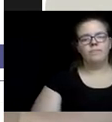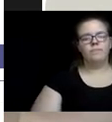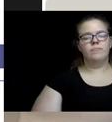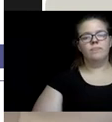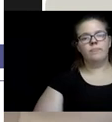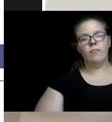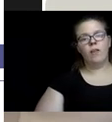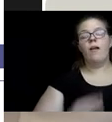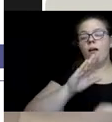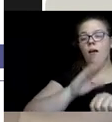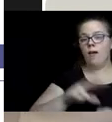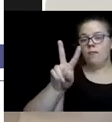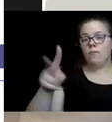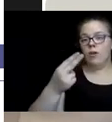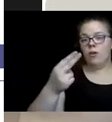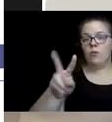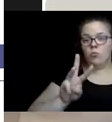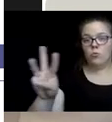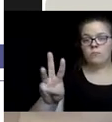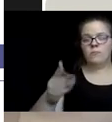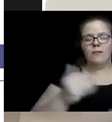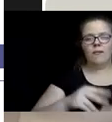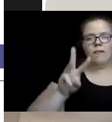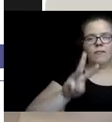On the Vera House website, again,